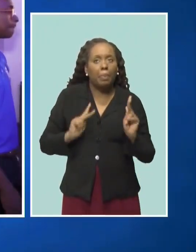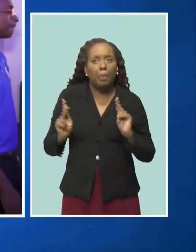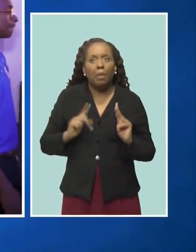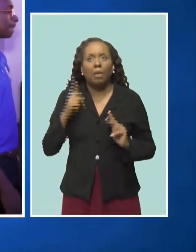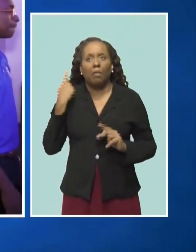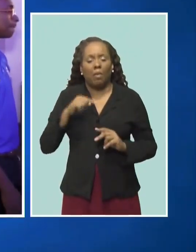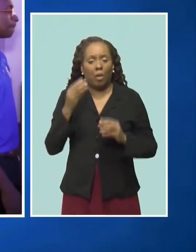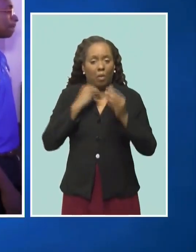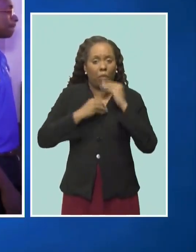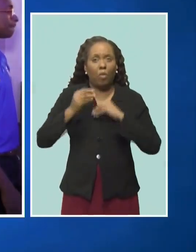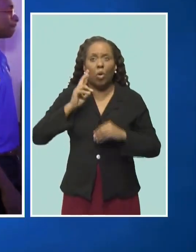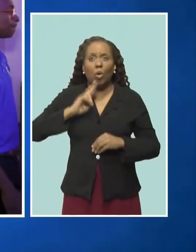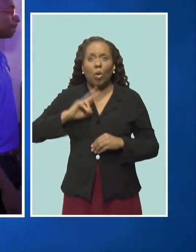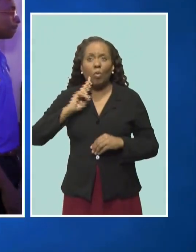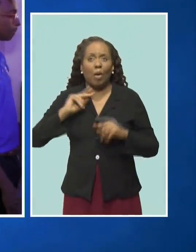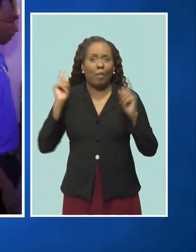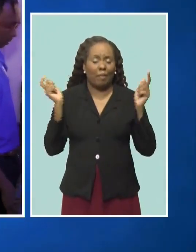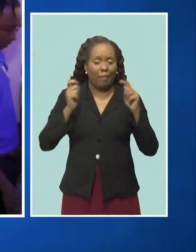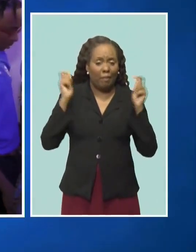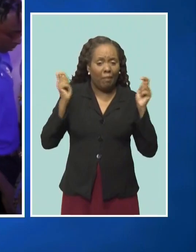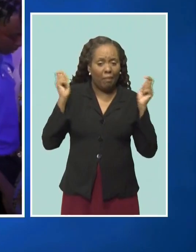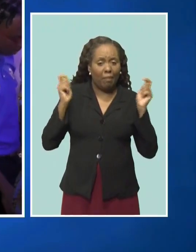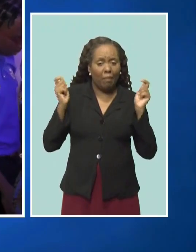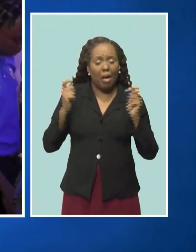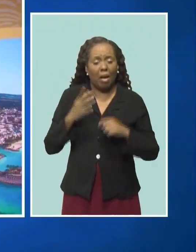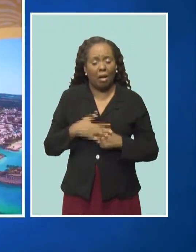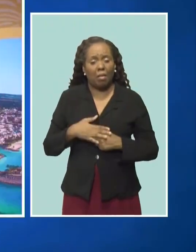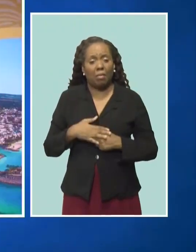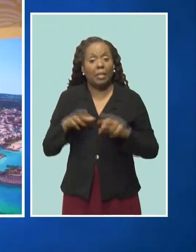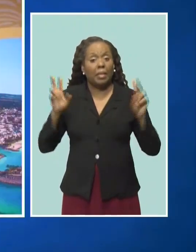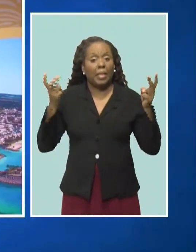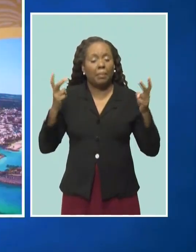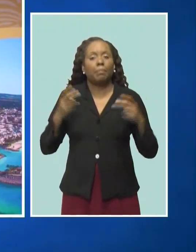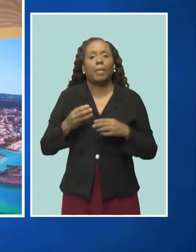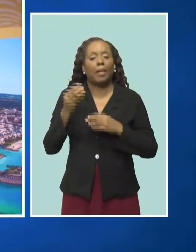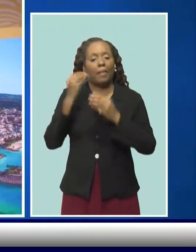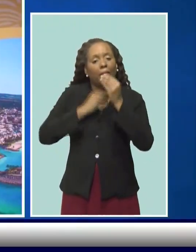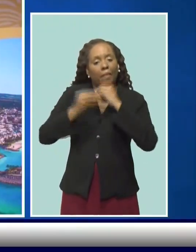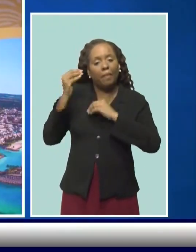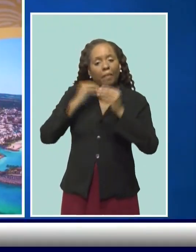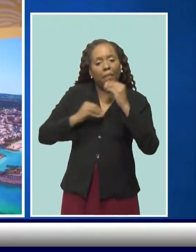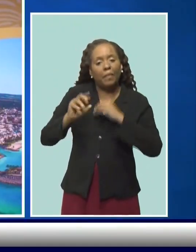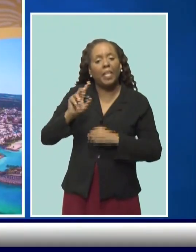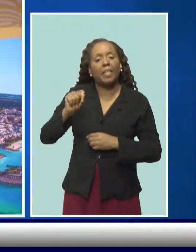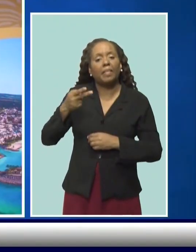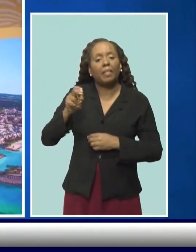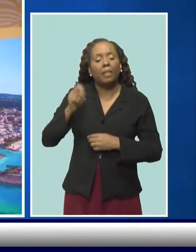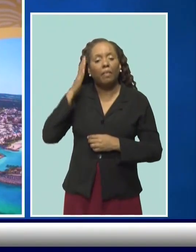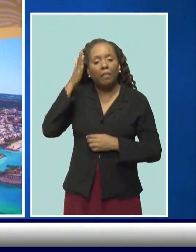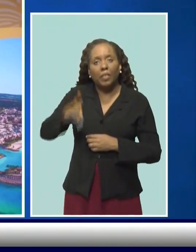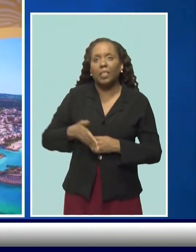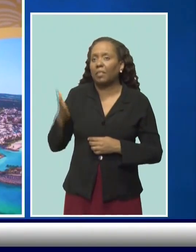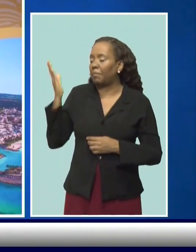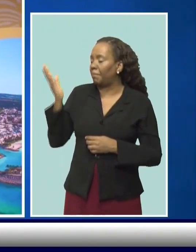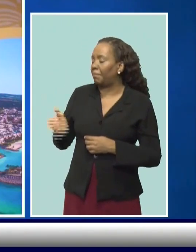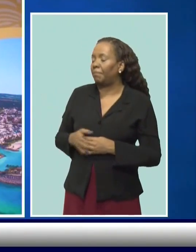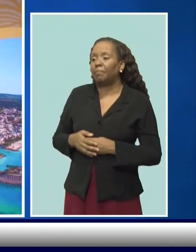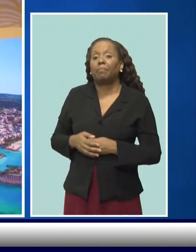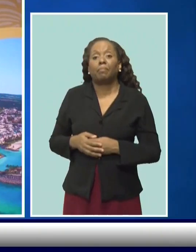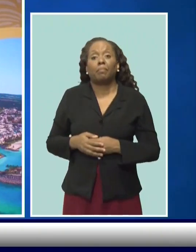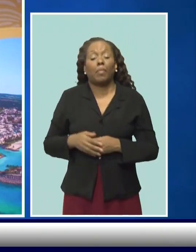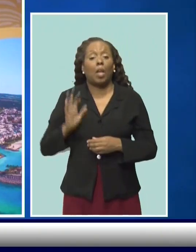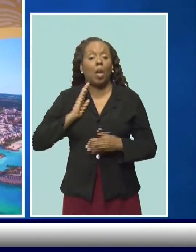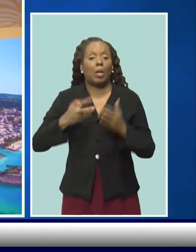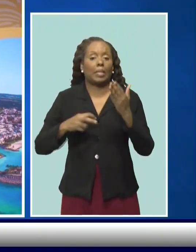Rum Festival under the theme, Feed the Future. Preliminary ticket sales reports have indicated a 60-40 split